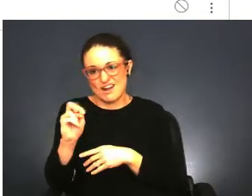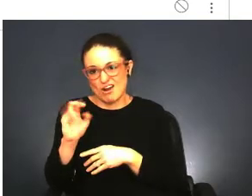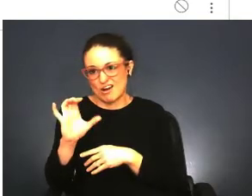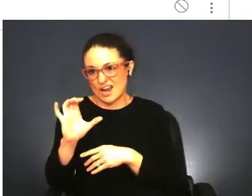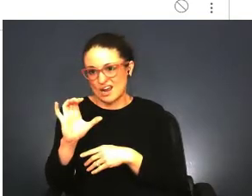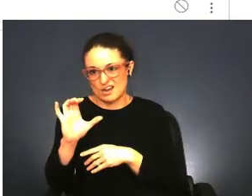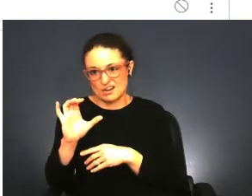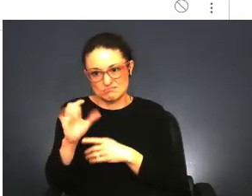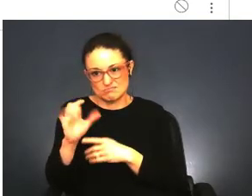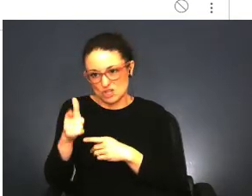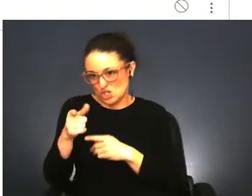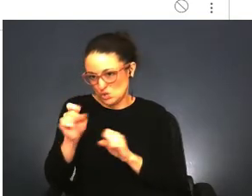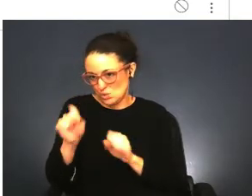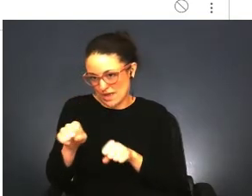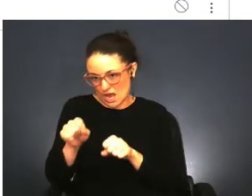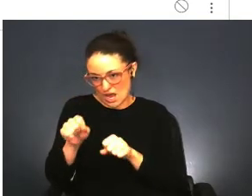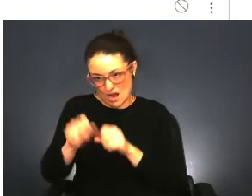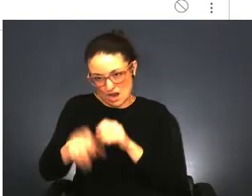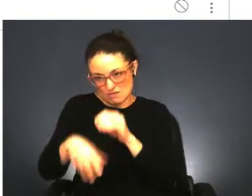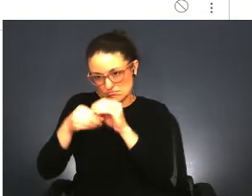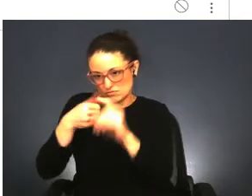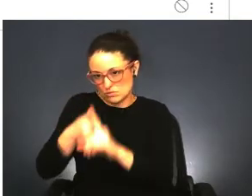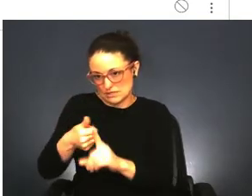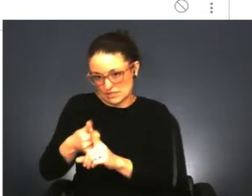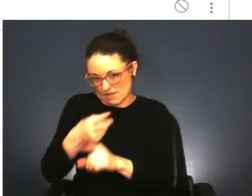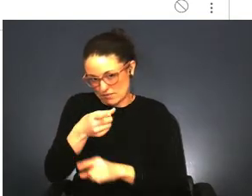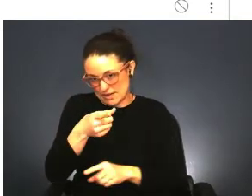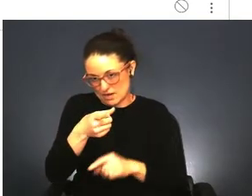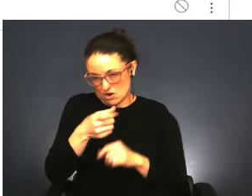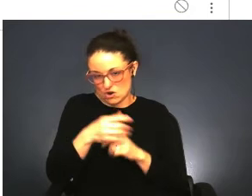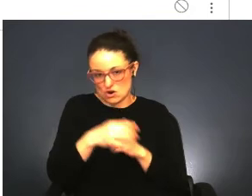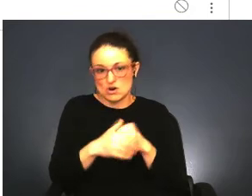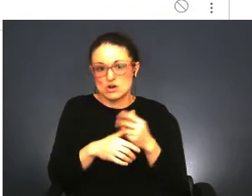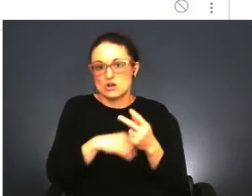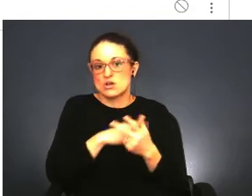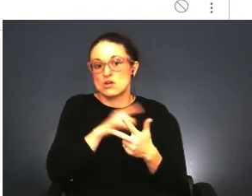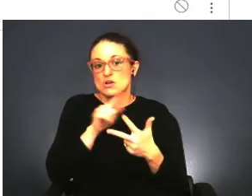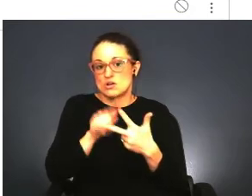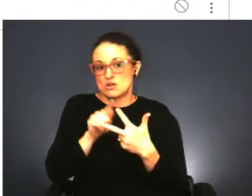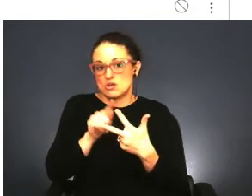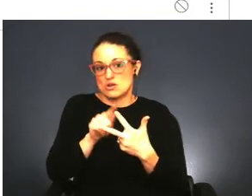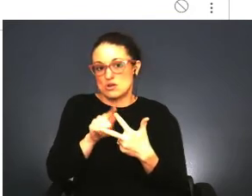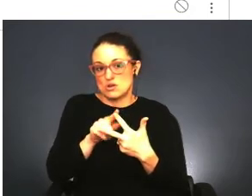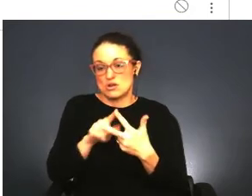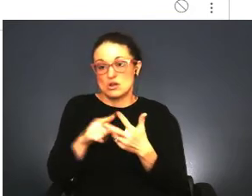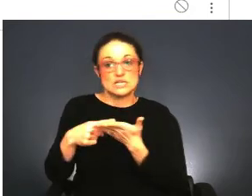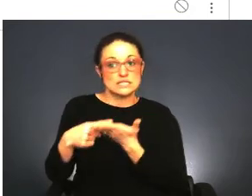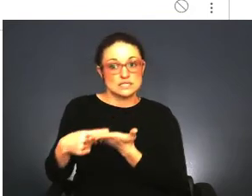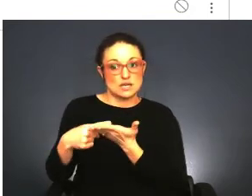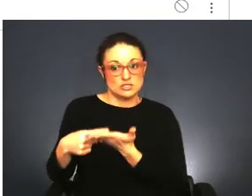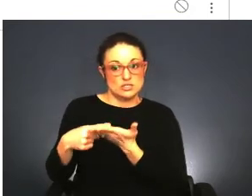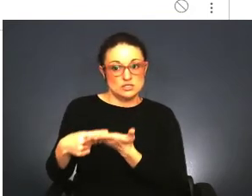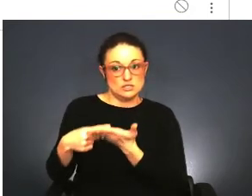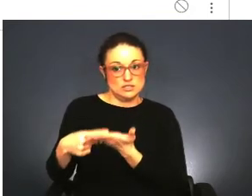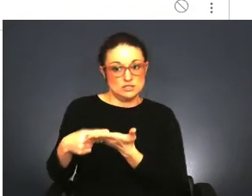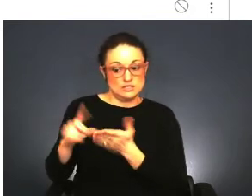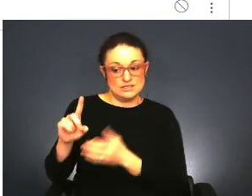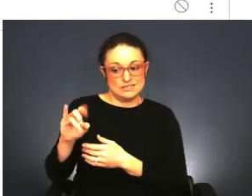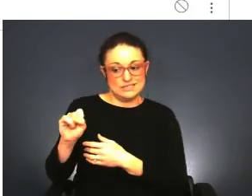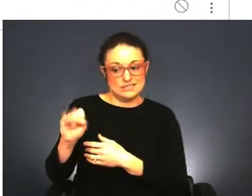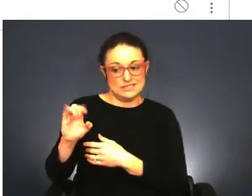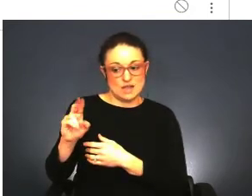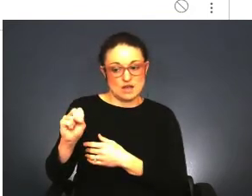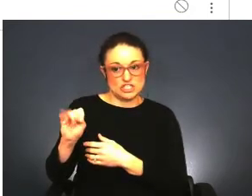assignments area. Okay, that's what you build here. You also in Canvas have a discussions tool and a quizzes